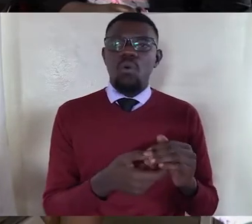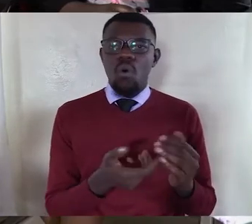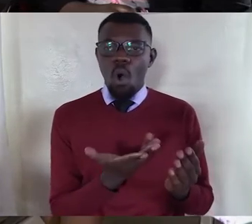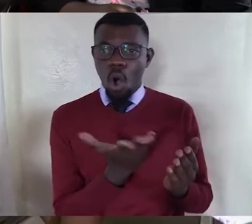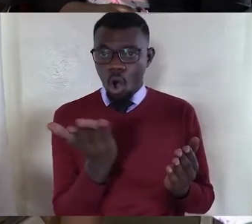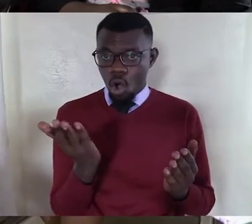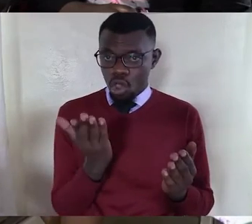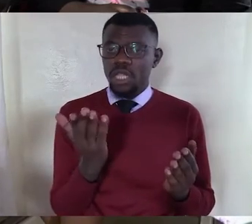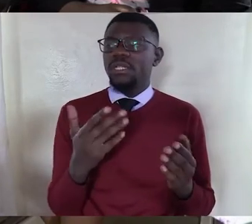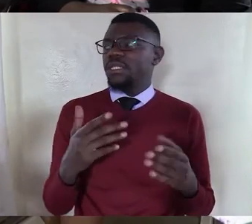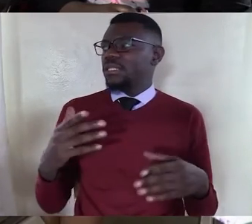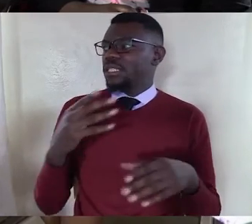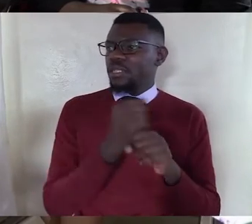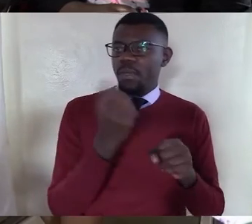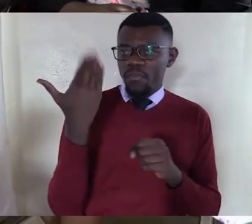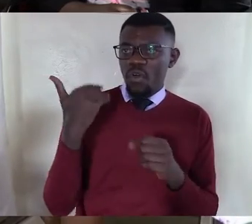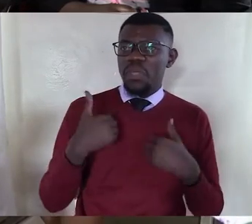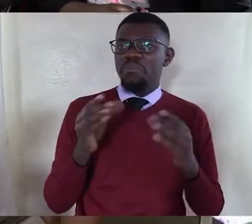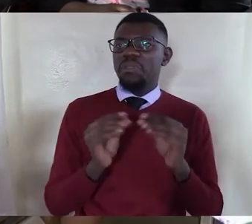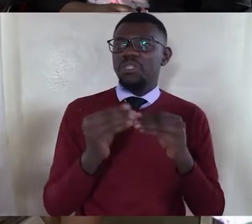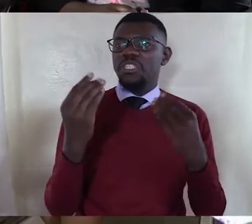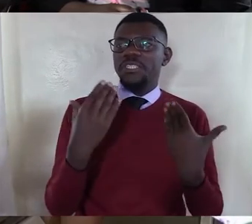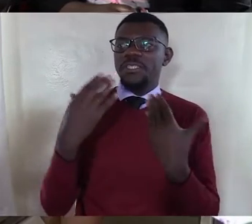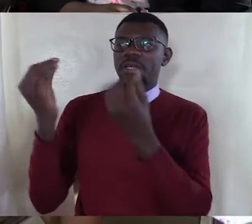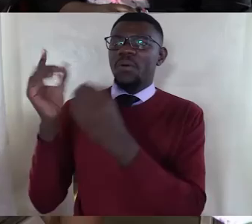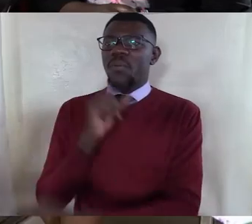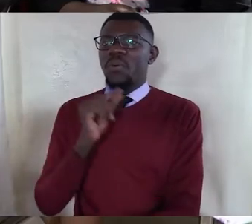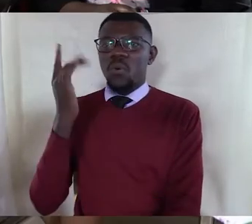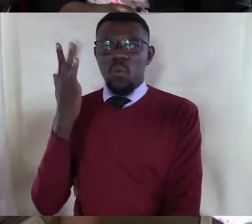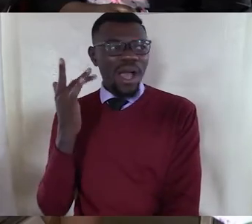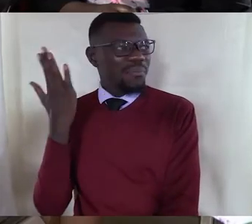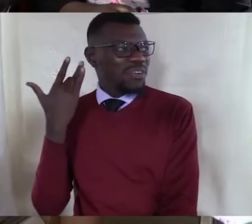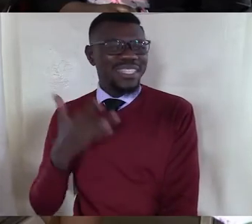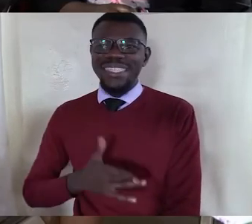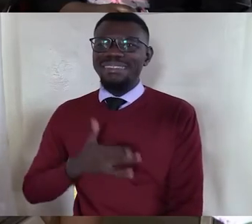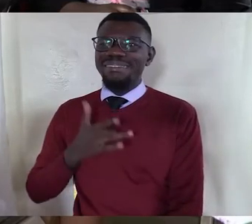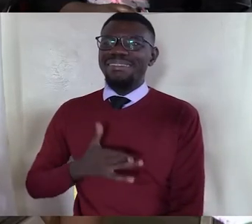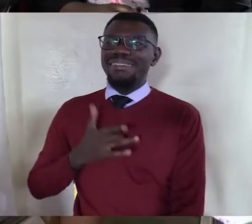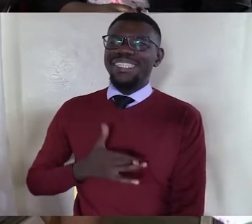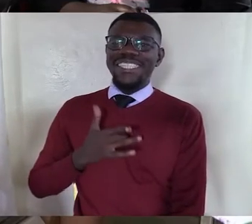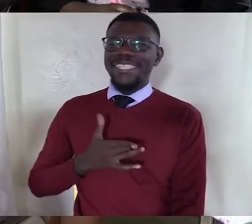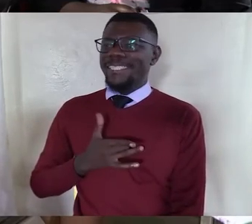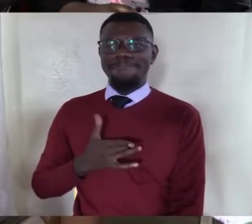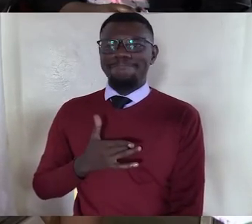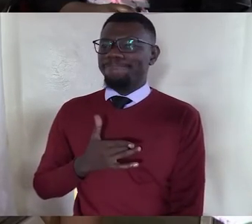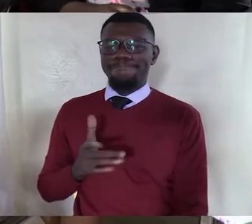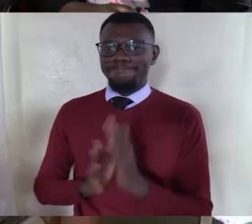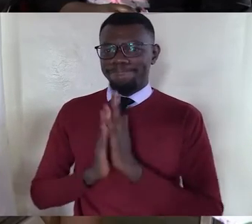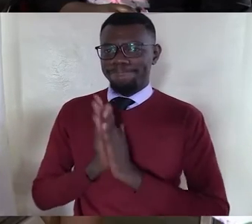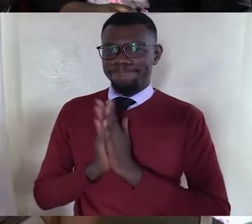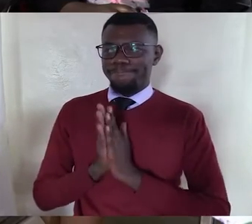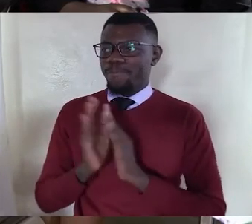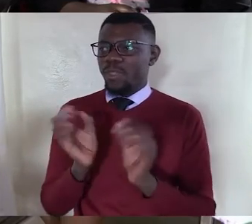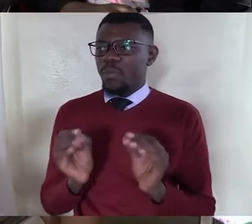I think that already we have very many red flags for the 2022 elections, and we really need